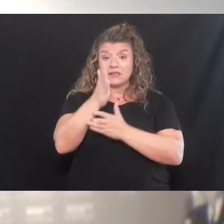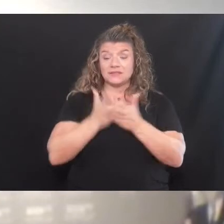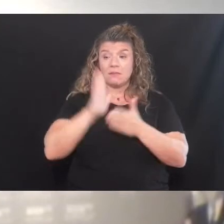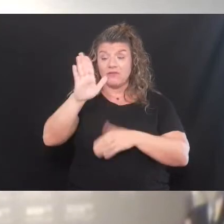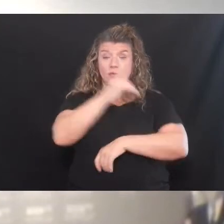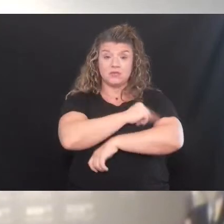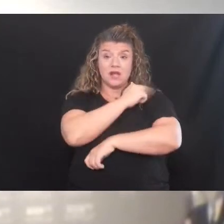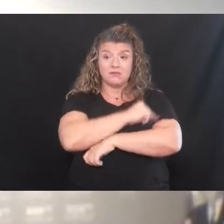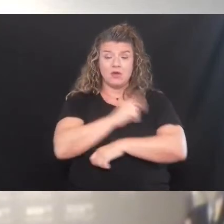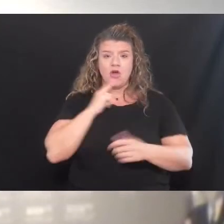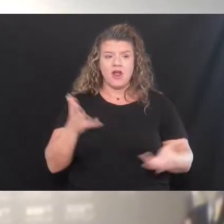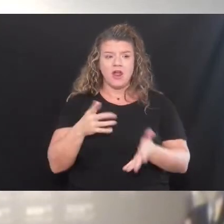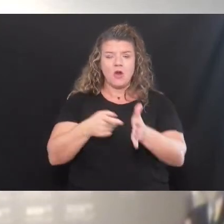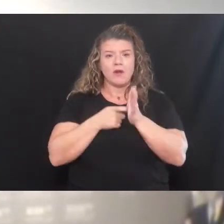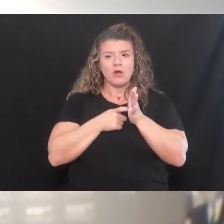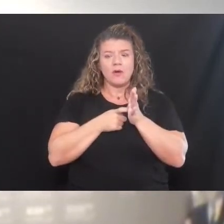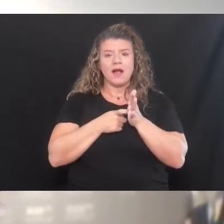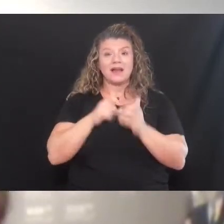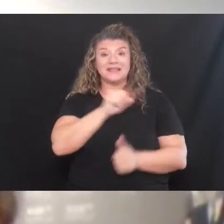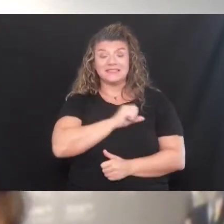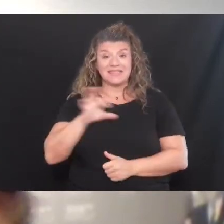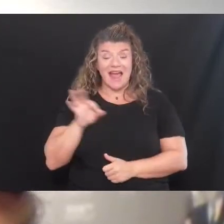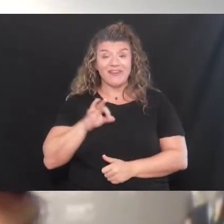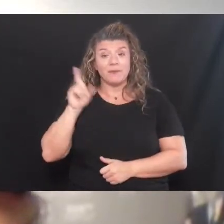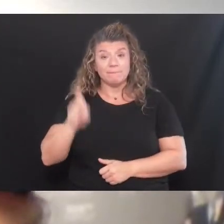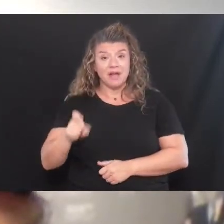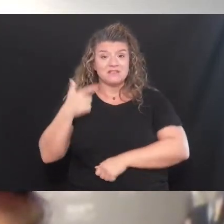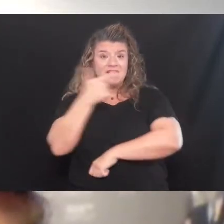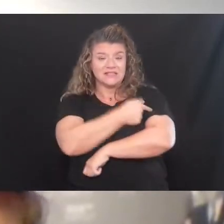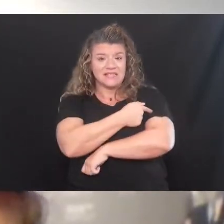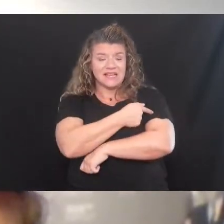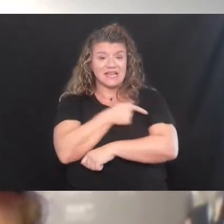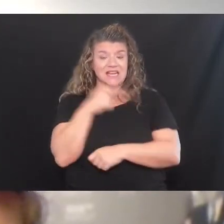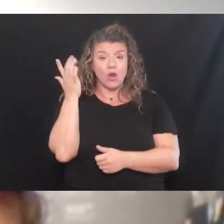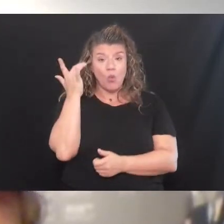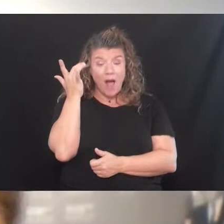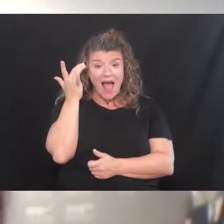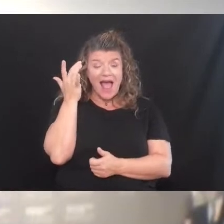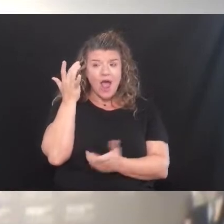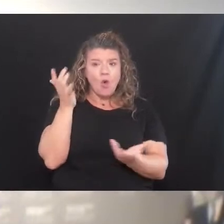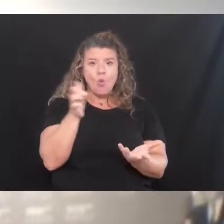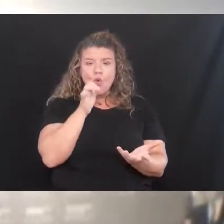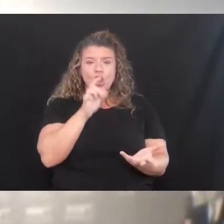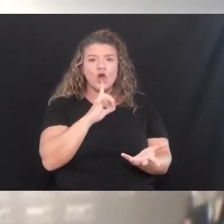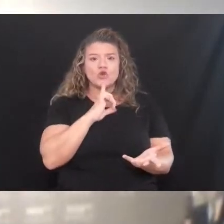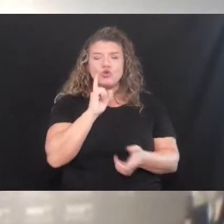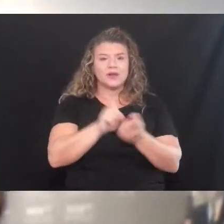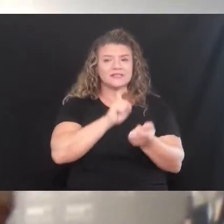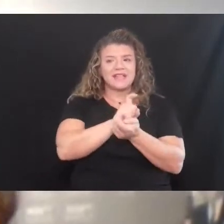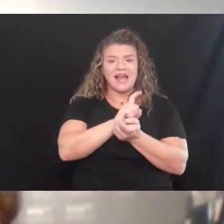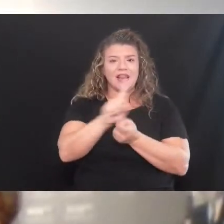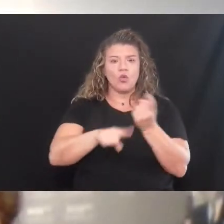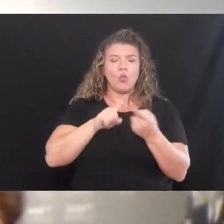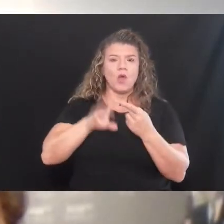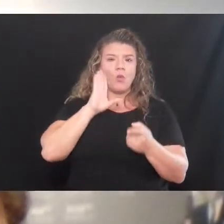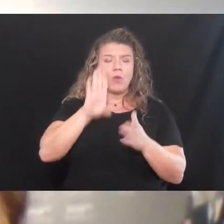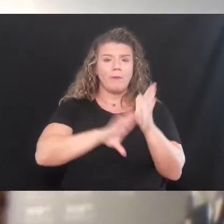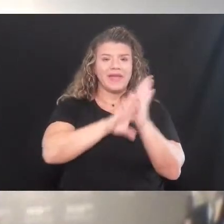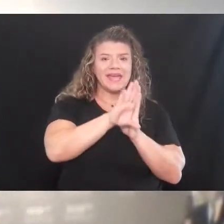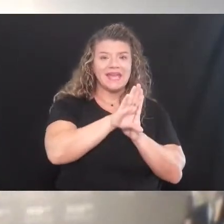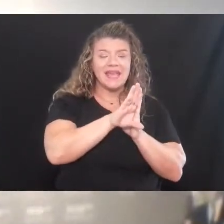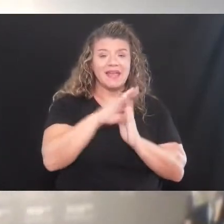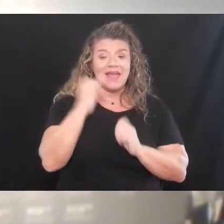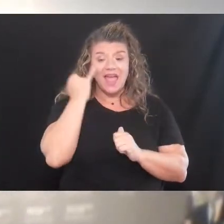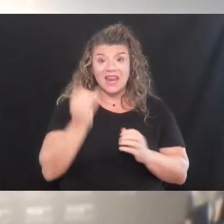hospitals here are requiring their staff get vaccines. Because obviously we're not sure exactly when we'll peak, and even if